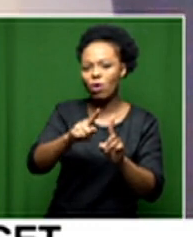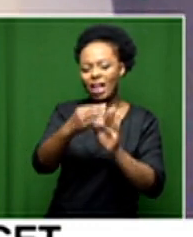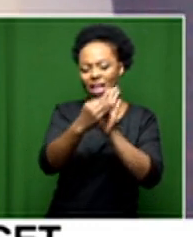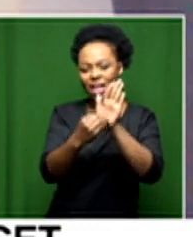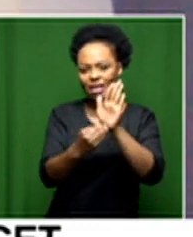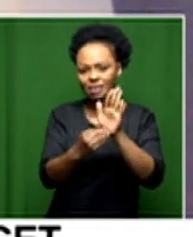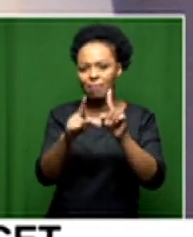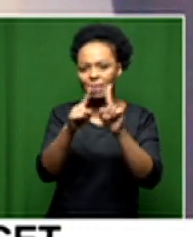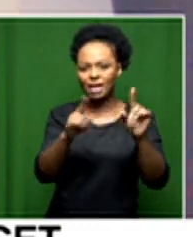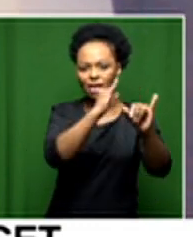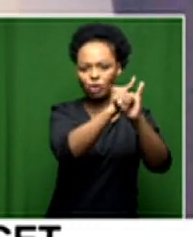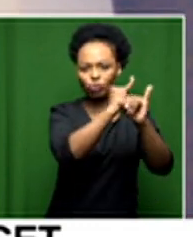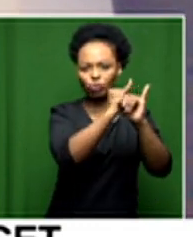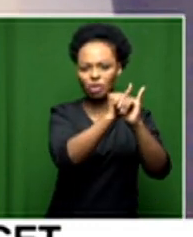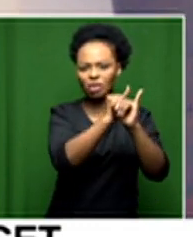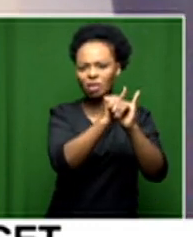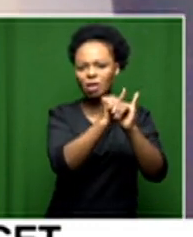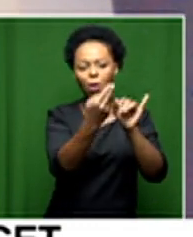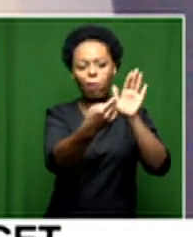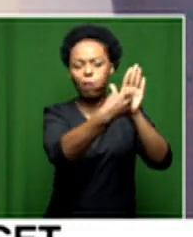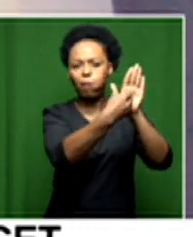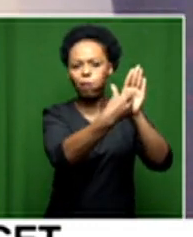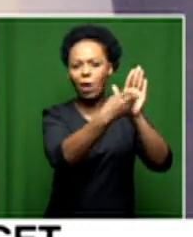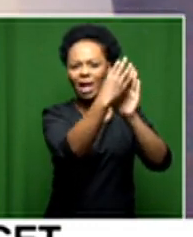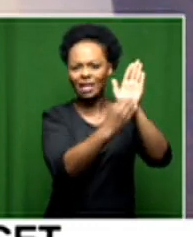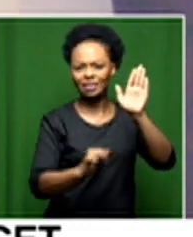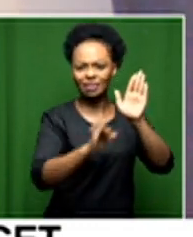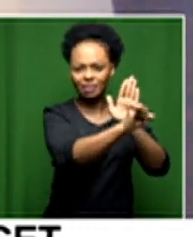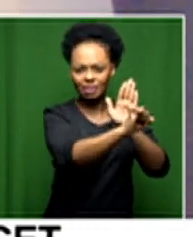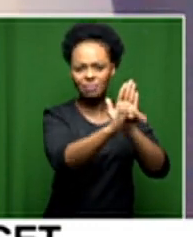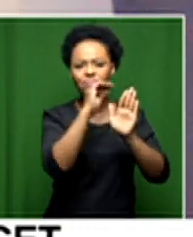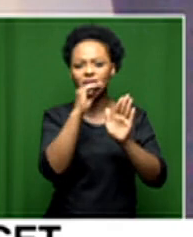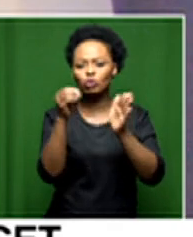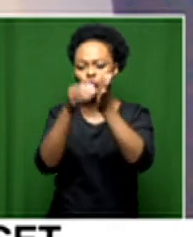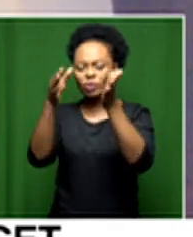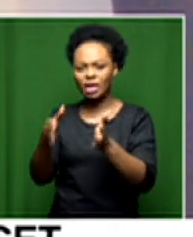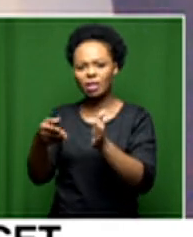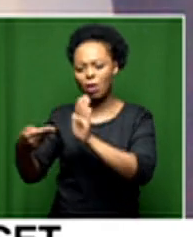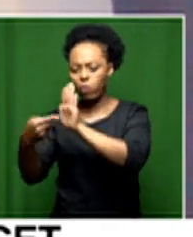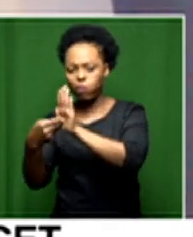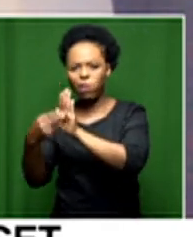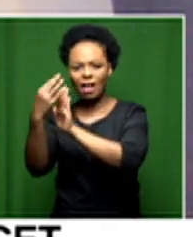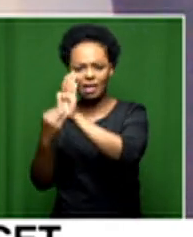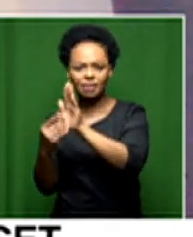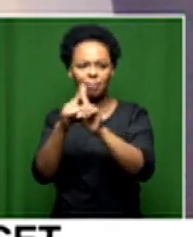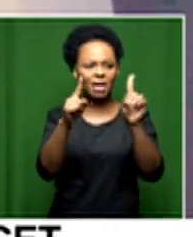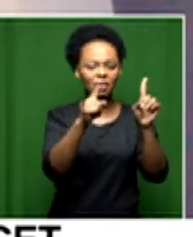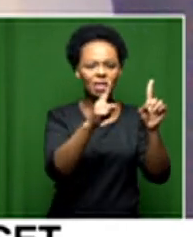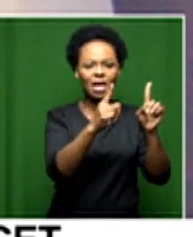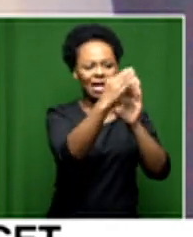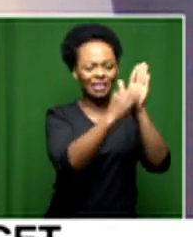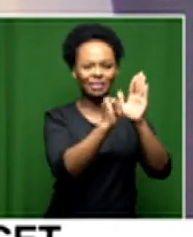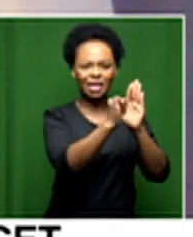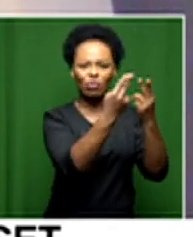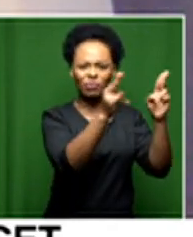the institution show it on their list. It could show that there's a student that was on our list, but is not in the institution's list. Now,